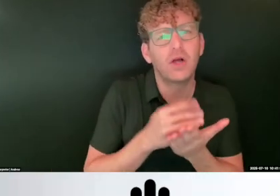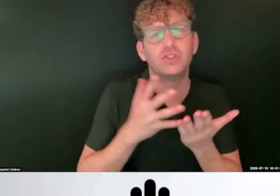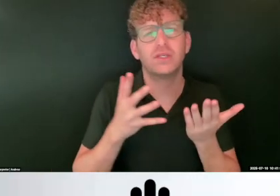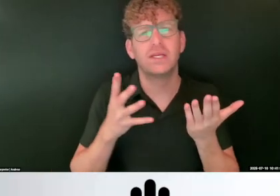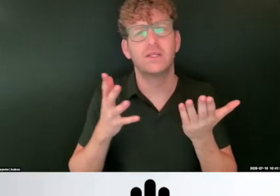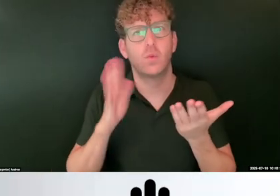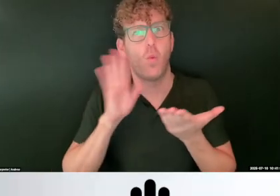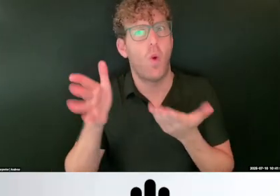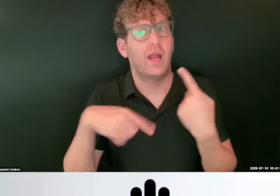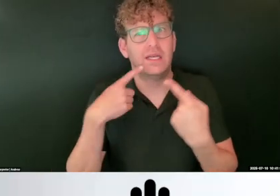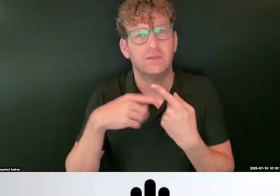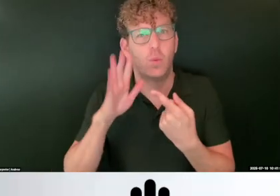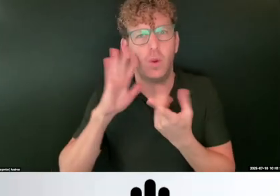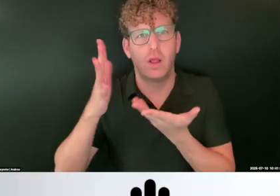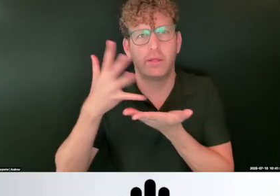that?